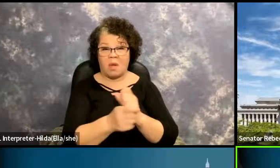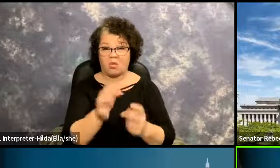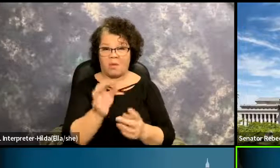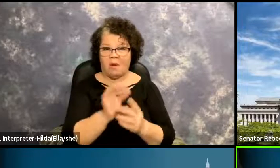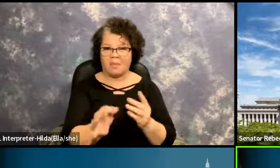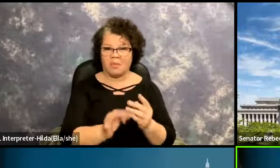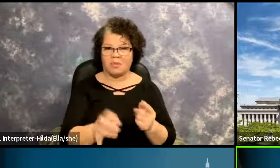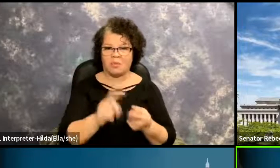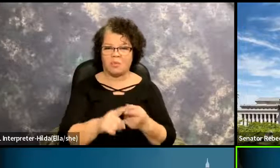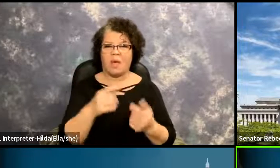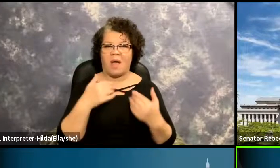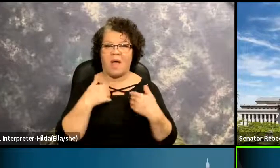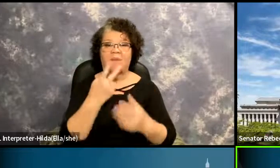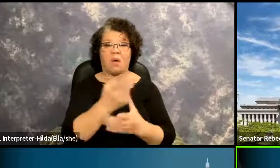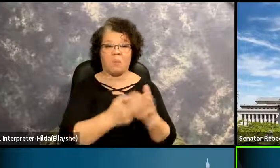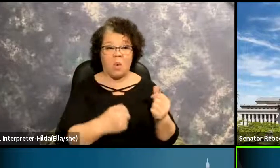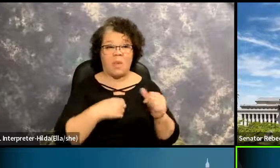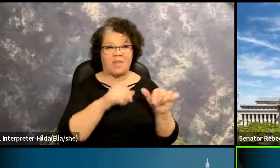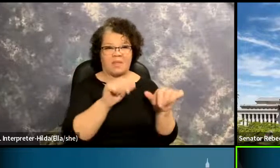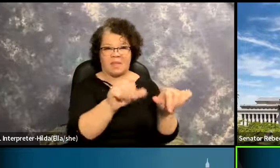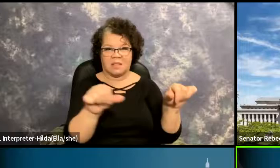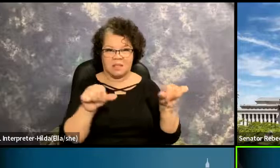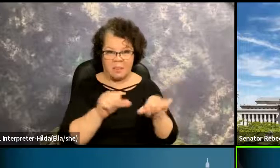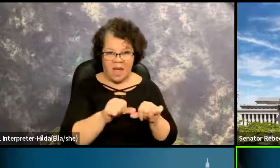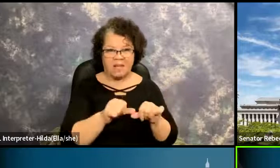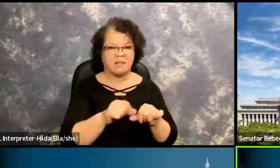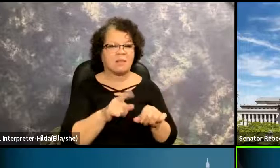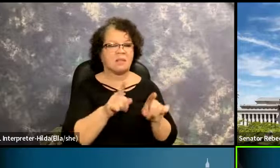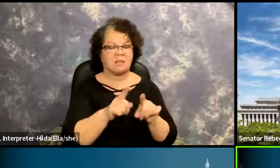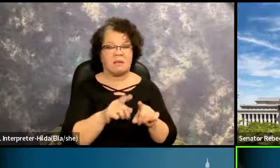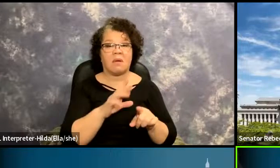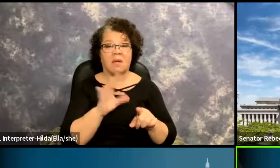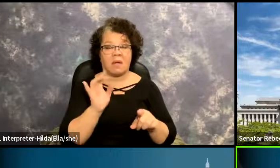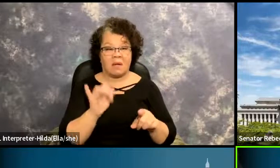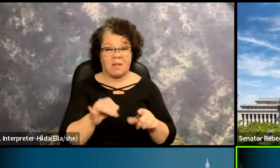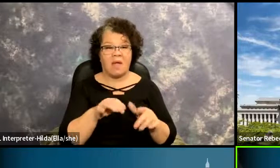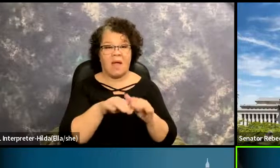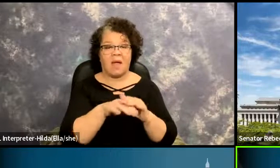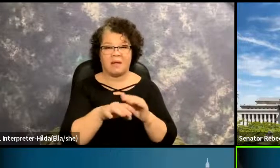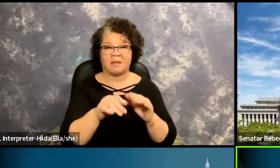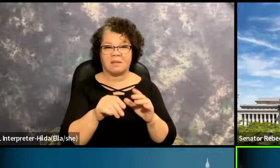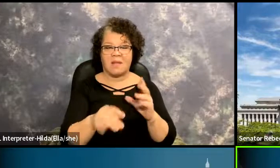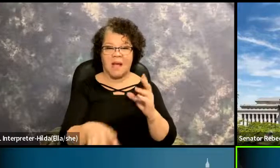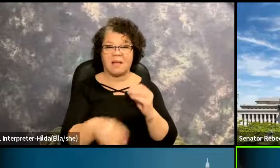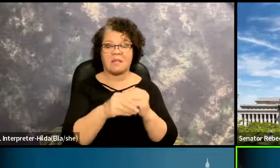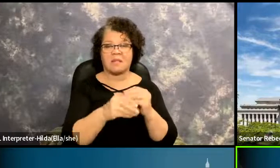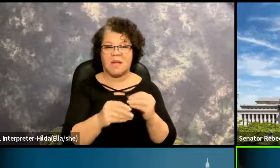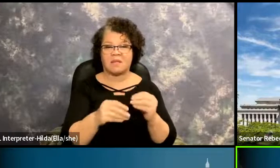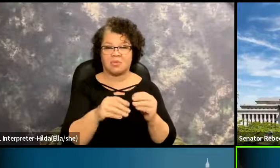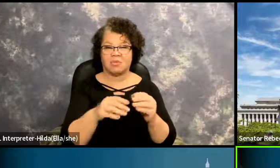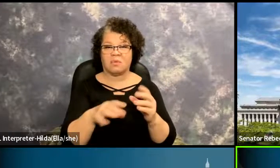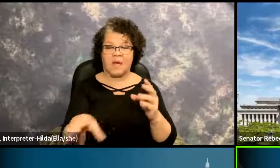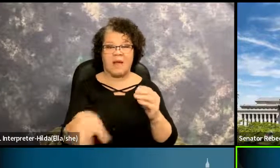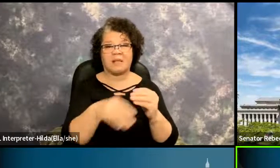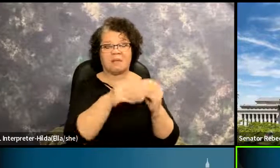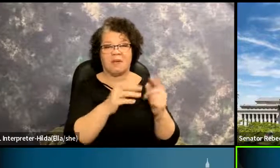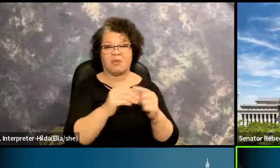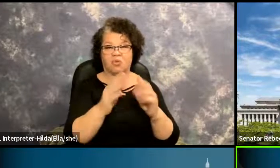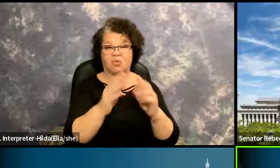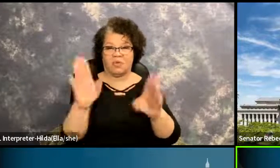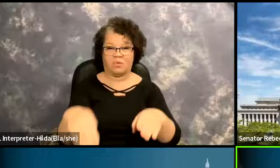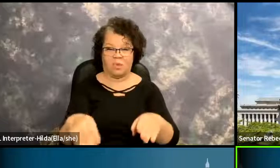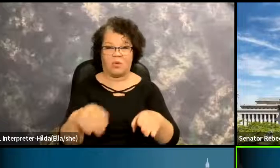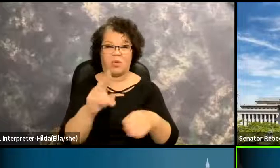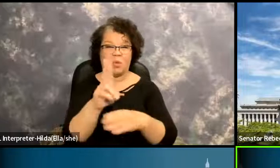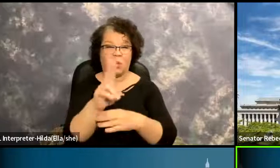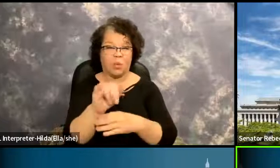have both the space, as Representative Santos noted, that accessory dwelling units offer, but to move beyond just that being an